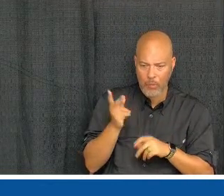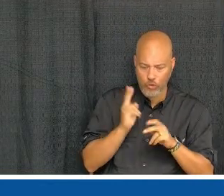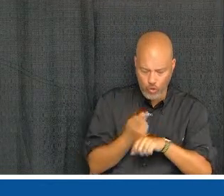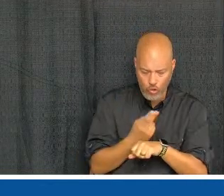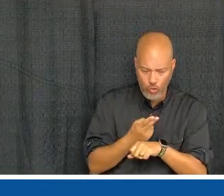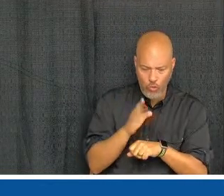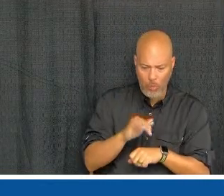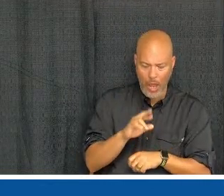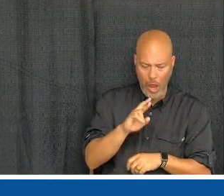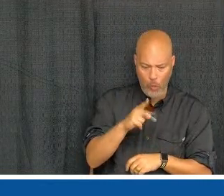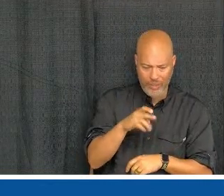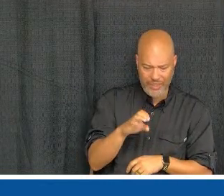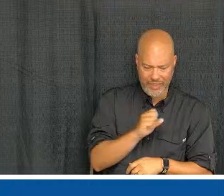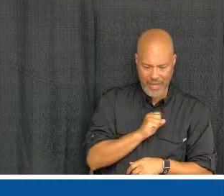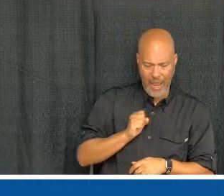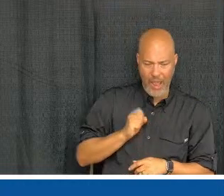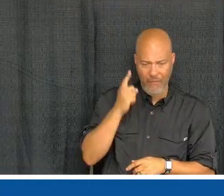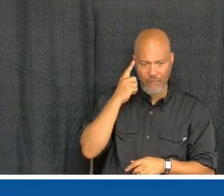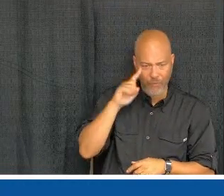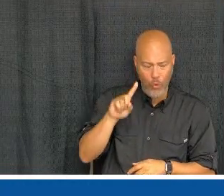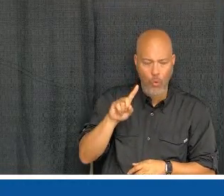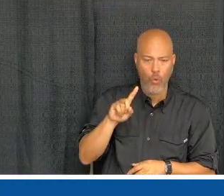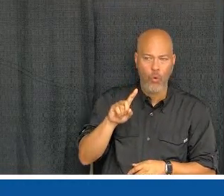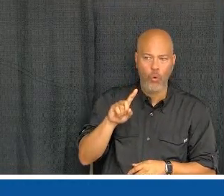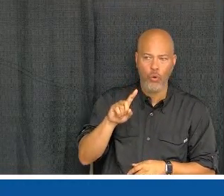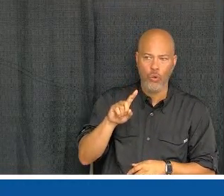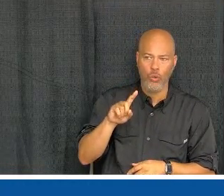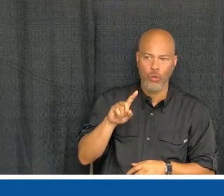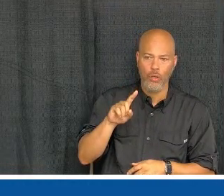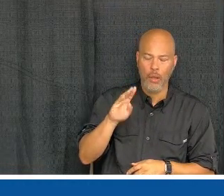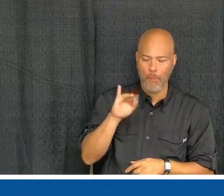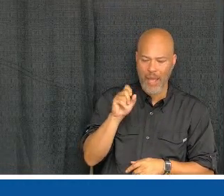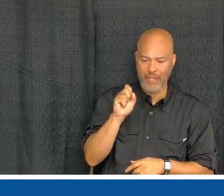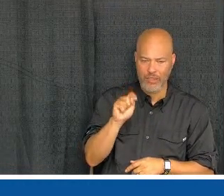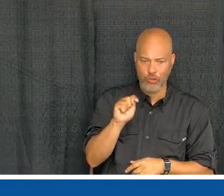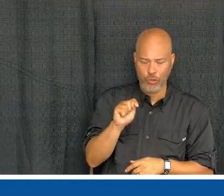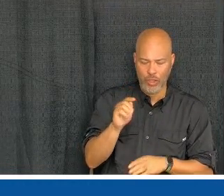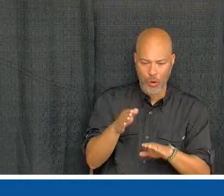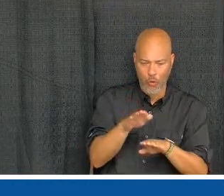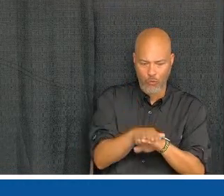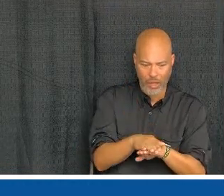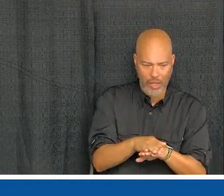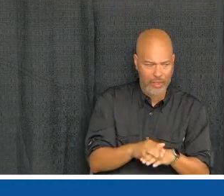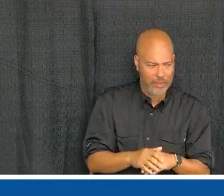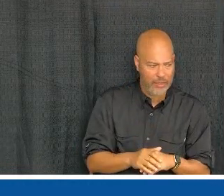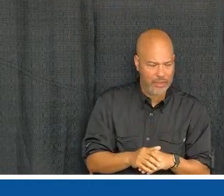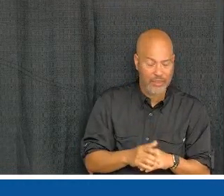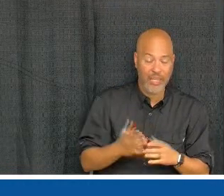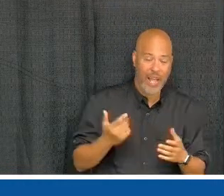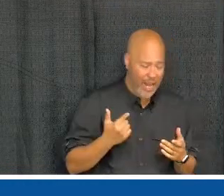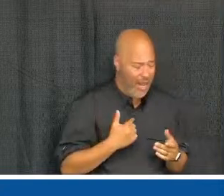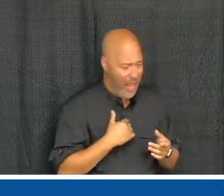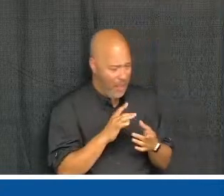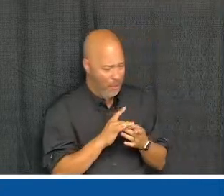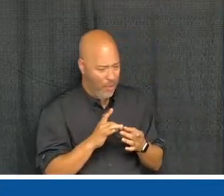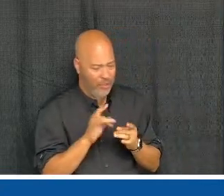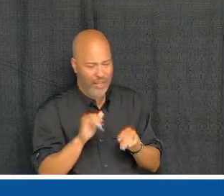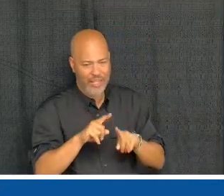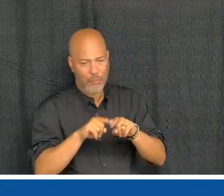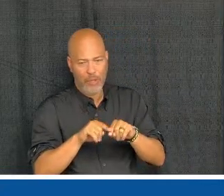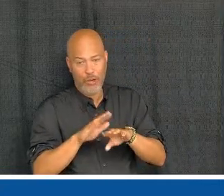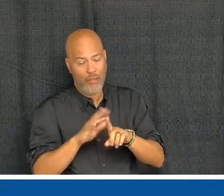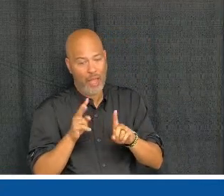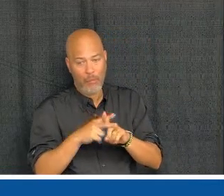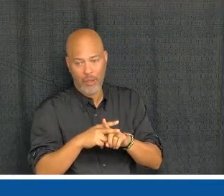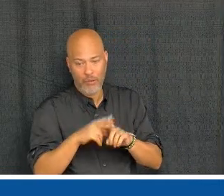Planning Commission staff for the Madison Street overlay. And I mentioned that depending on the application,